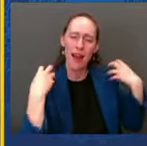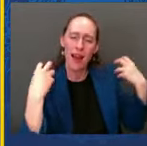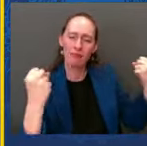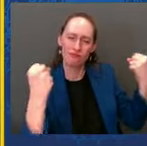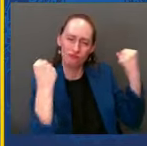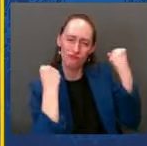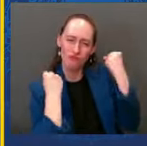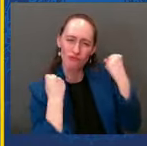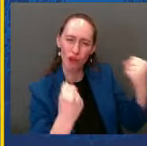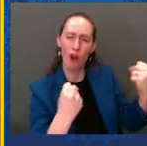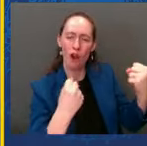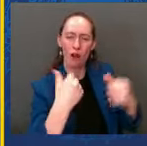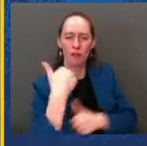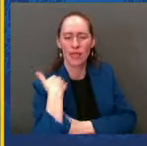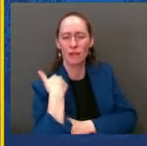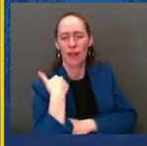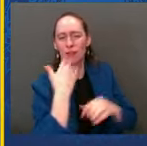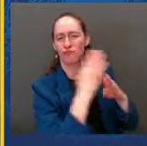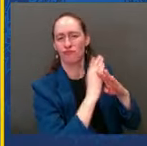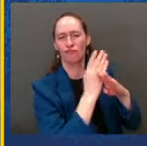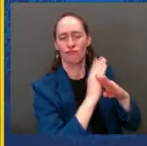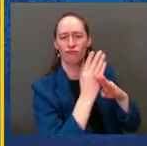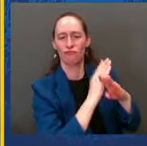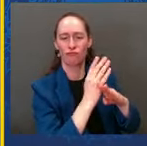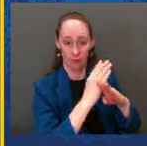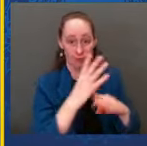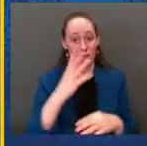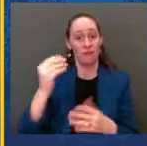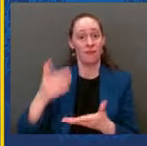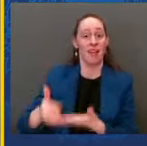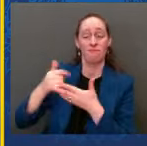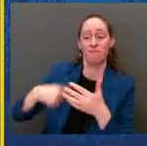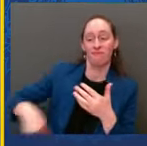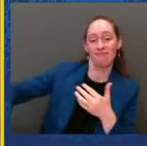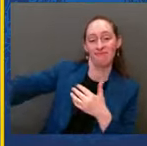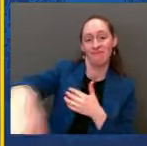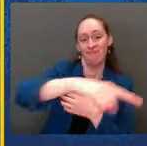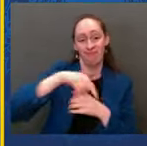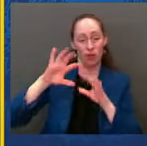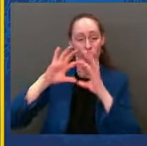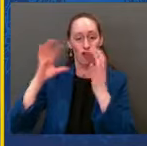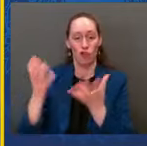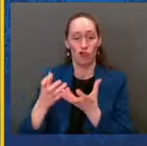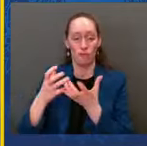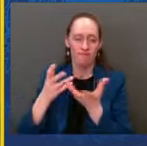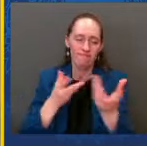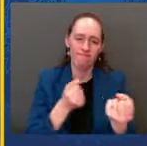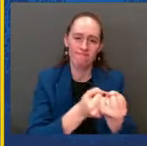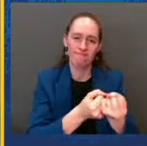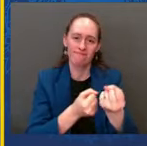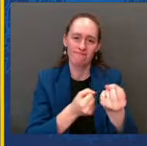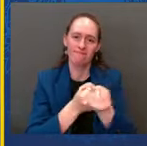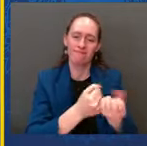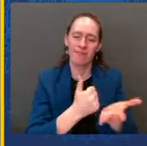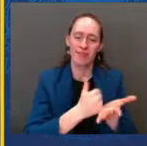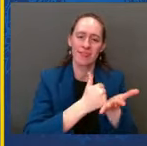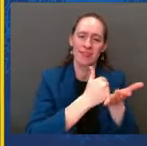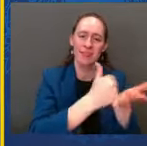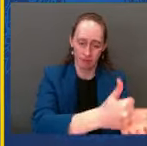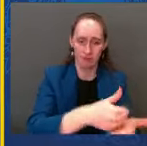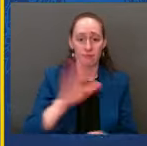world to make sure that the imperial ambitions of enslaving other nations are punished and that they are never reborn again.